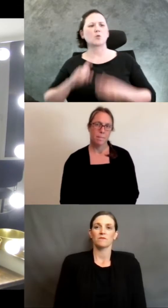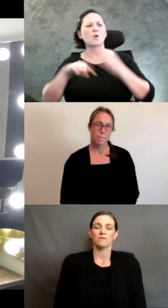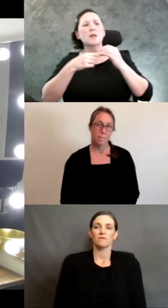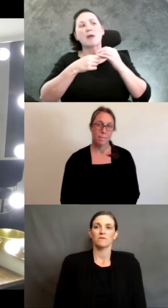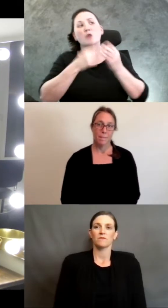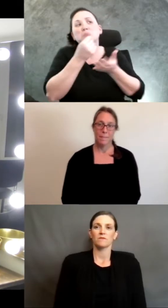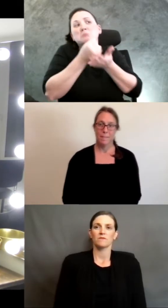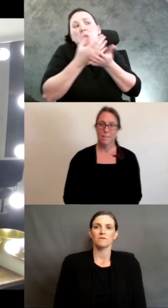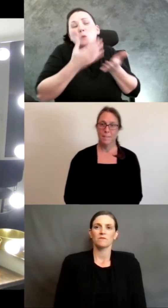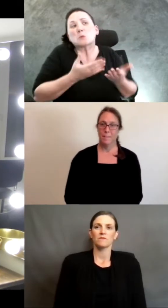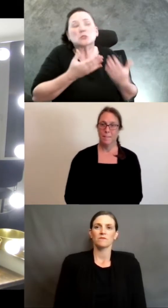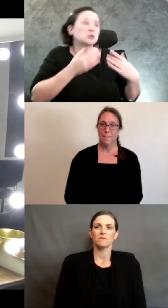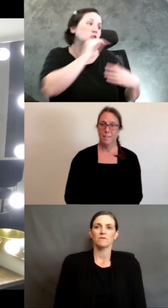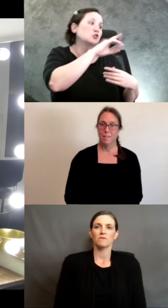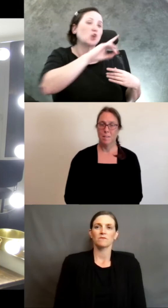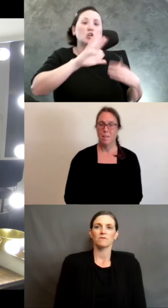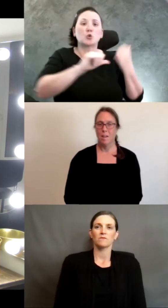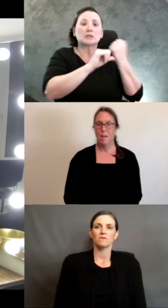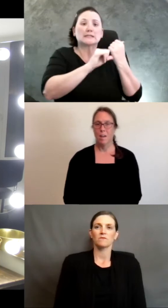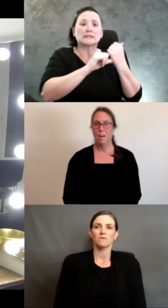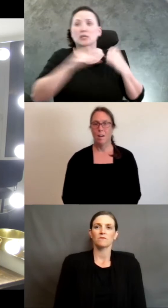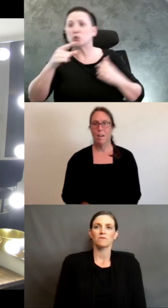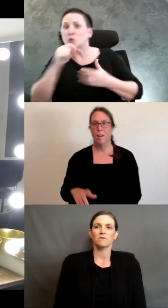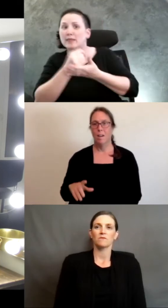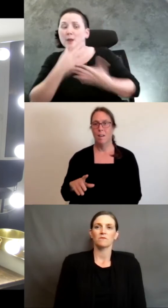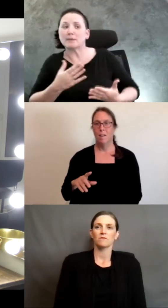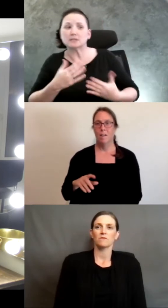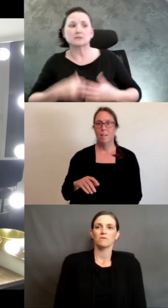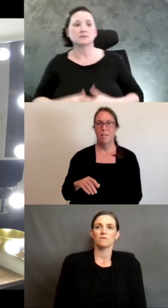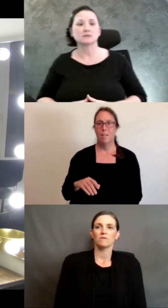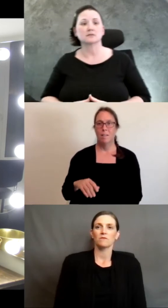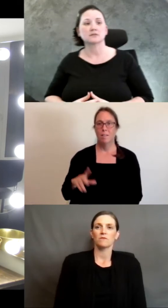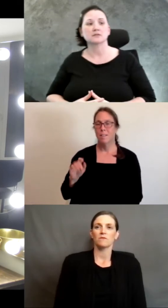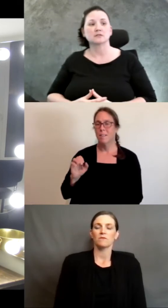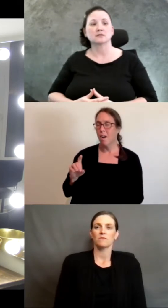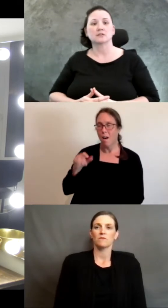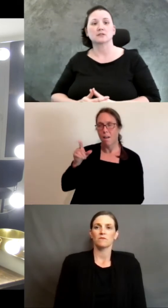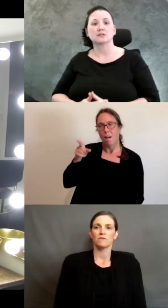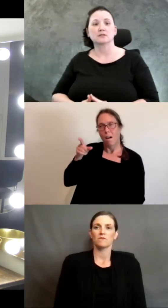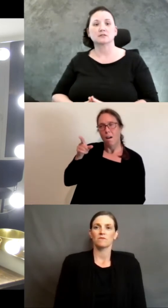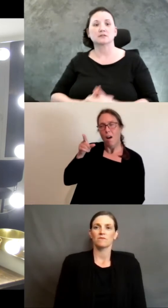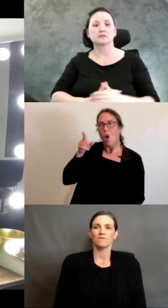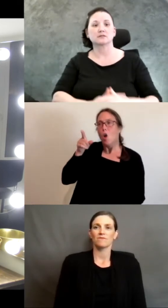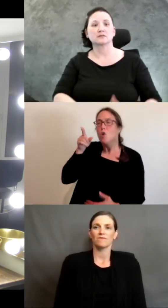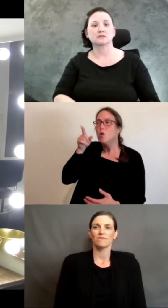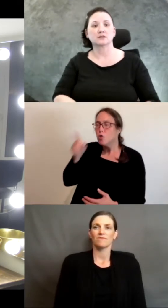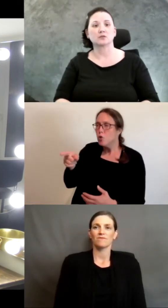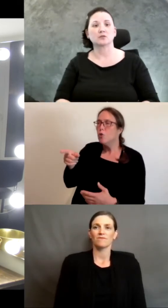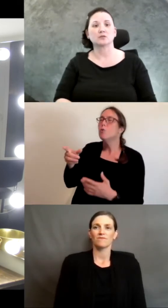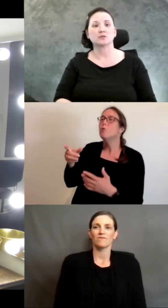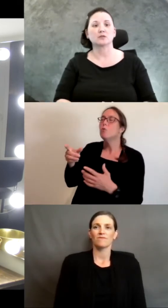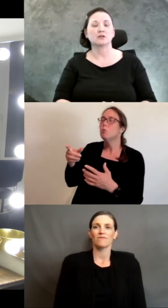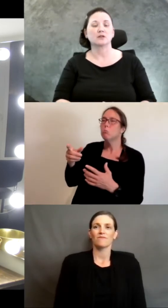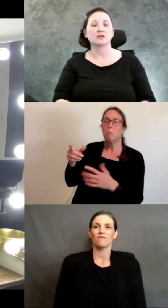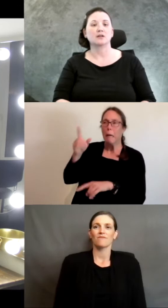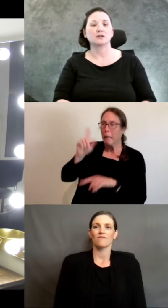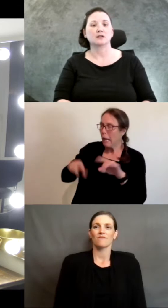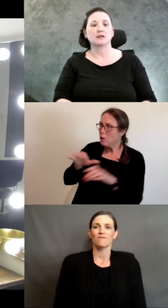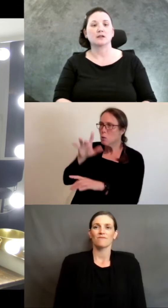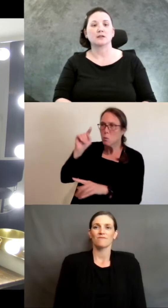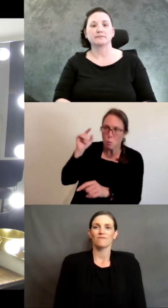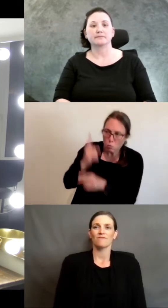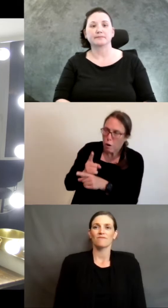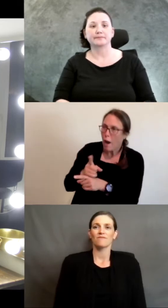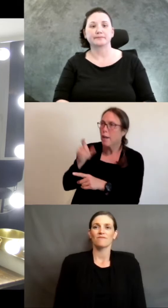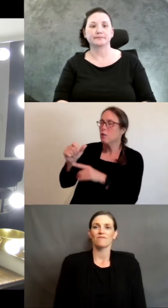You can't get anything right and end up sending me to my own therapist. Your identical twin, played by Heather. Perfect. I love it.